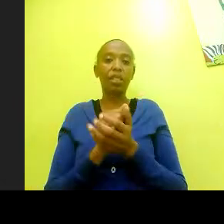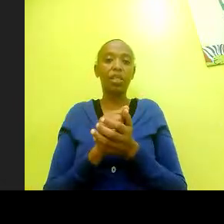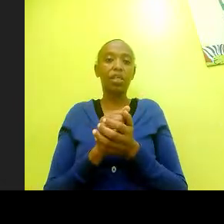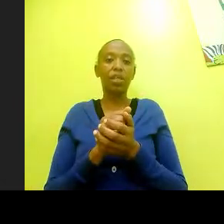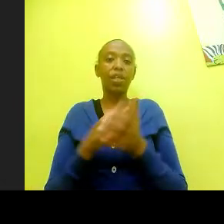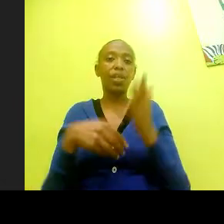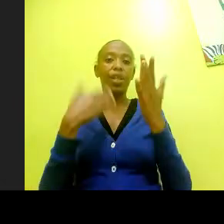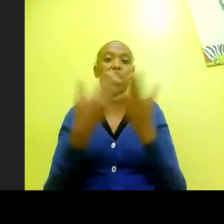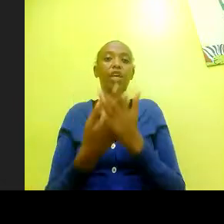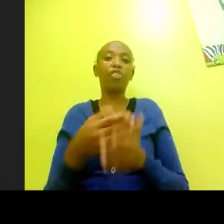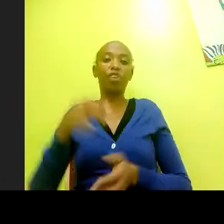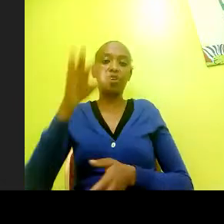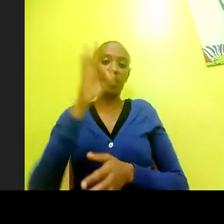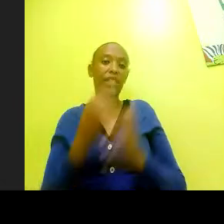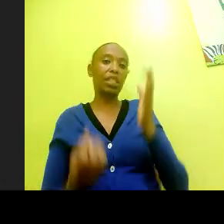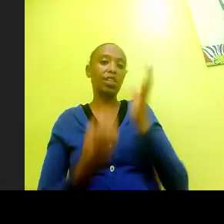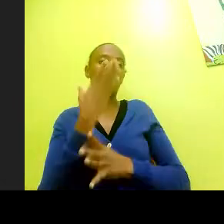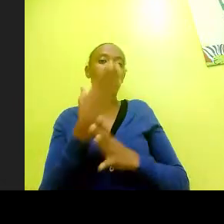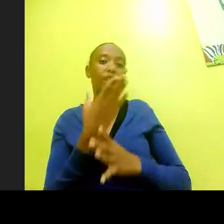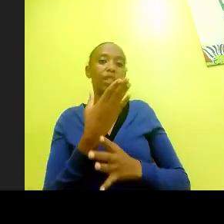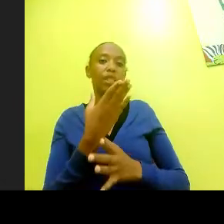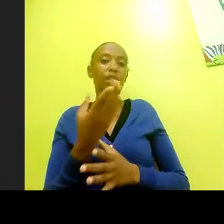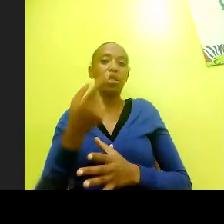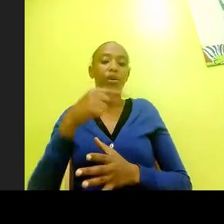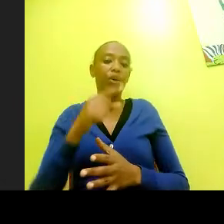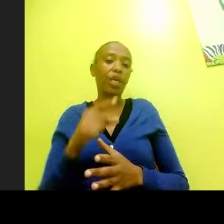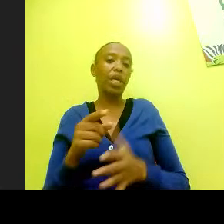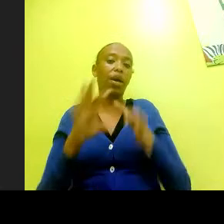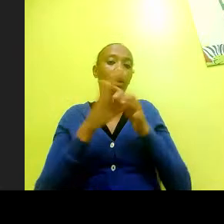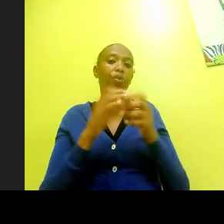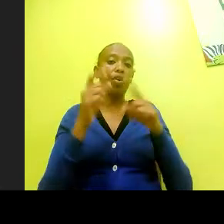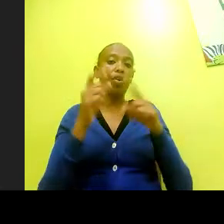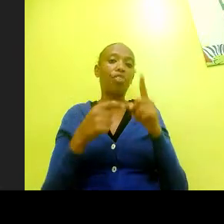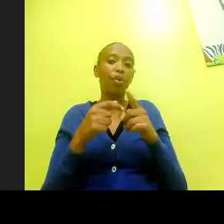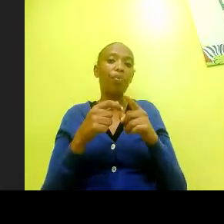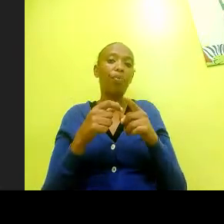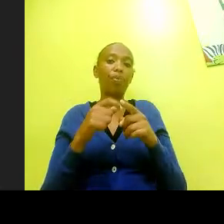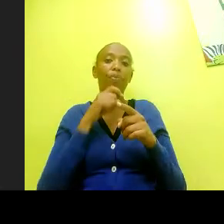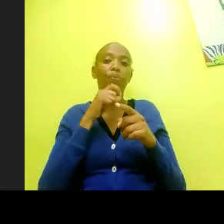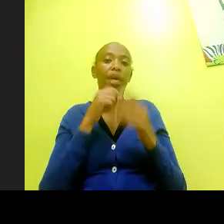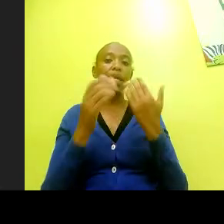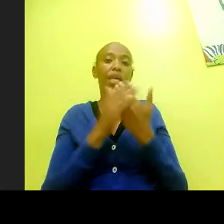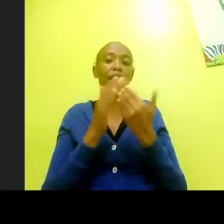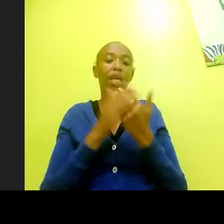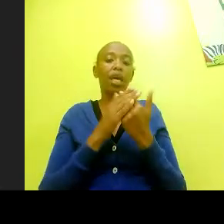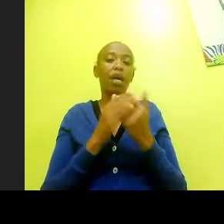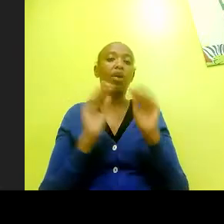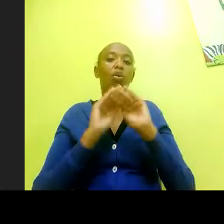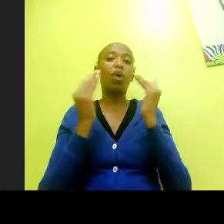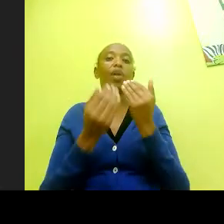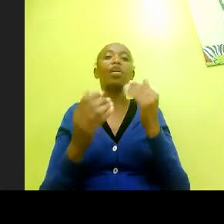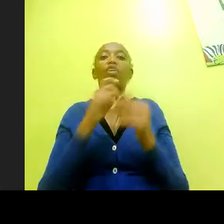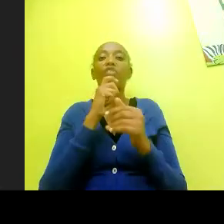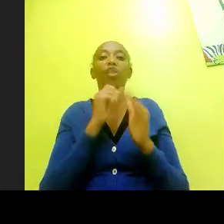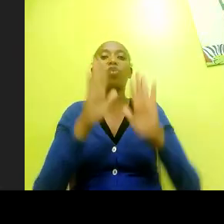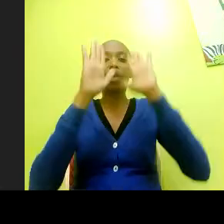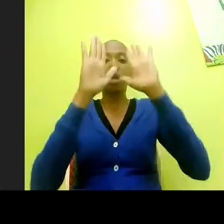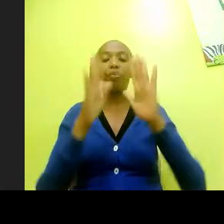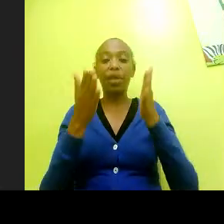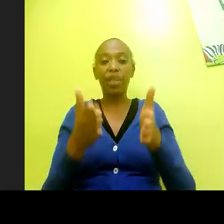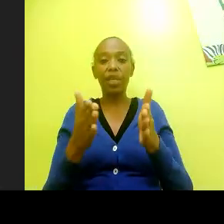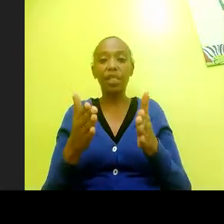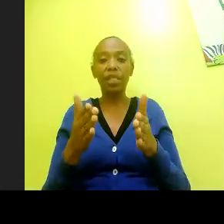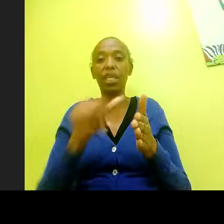a fantastic launch event. We are eager to collaborate from MenCare, Global Fatherhood Campaign, and will certainly cite the index in the next